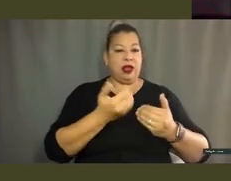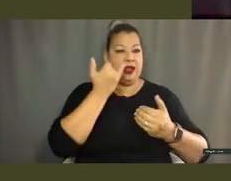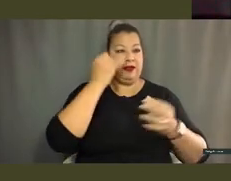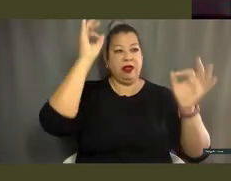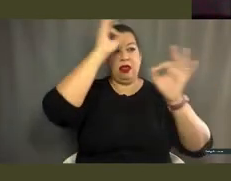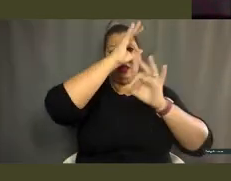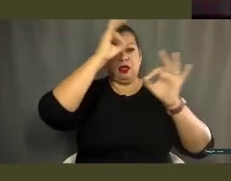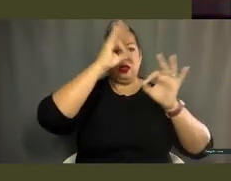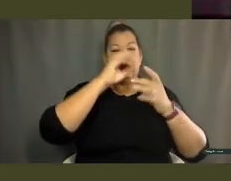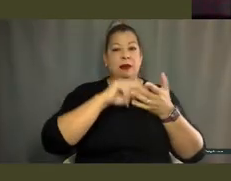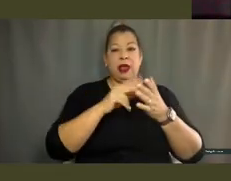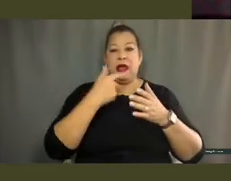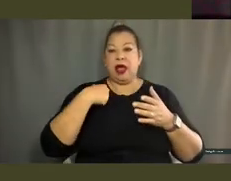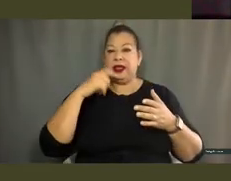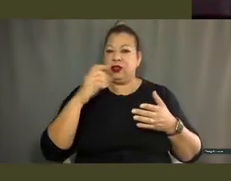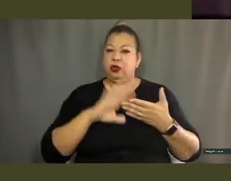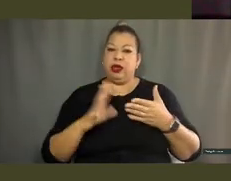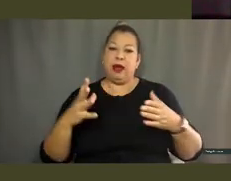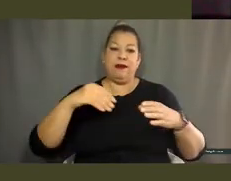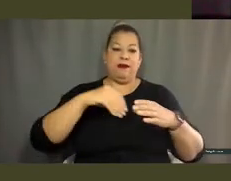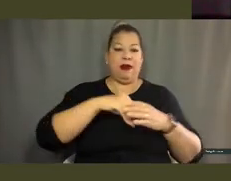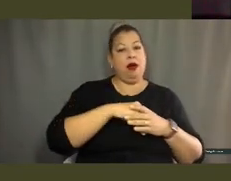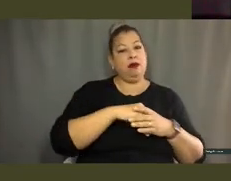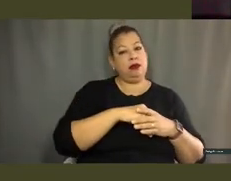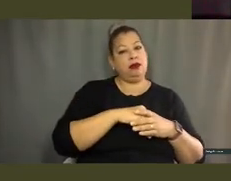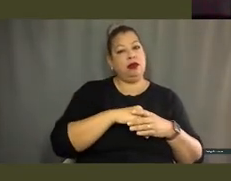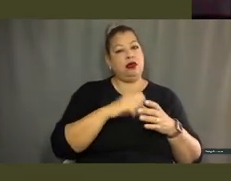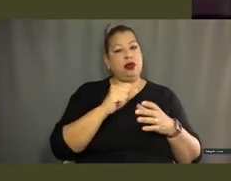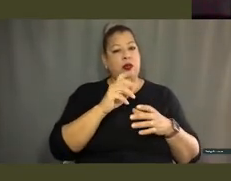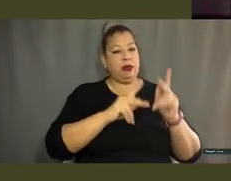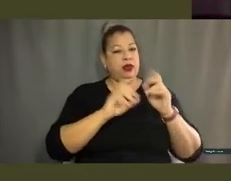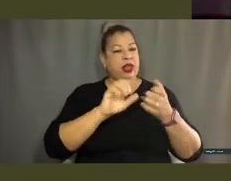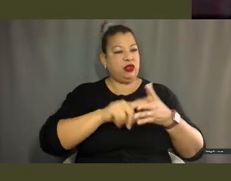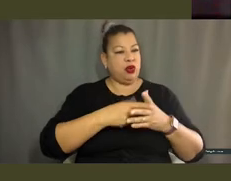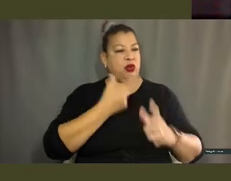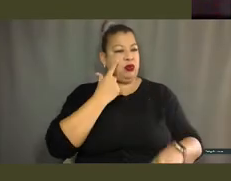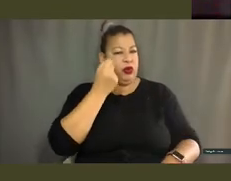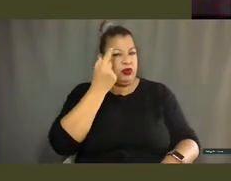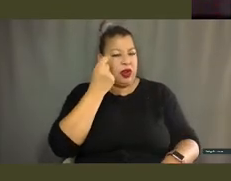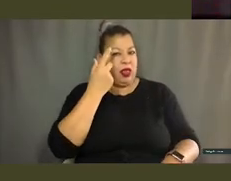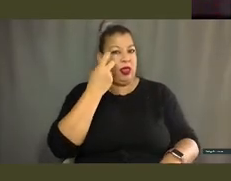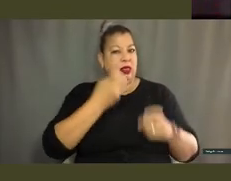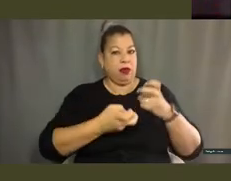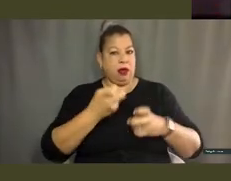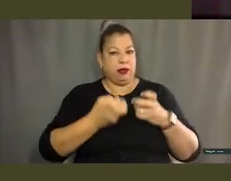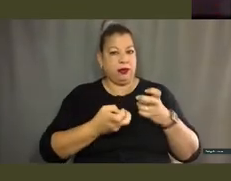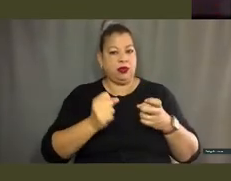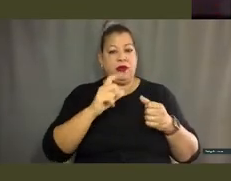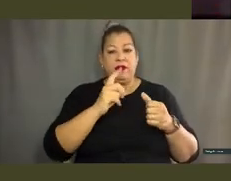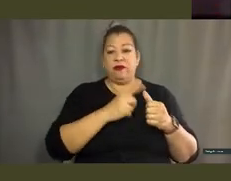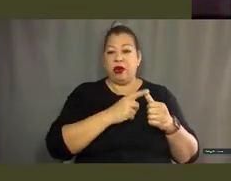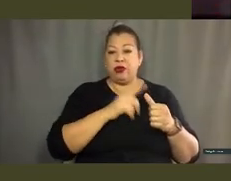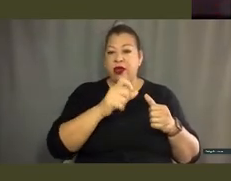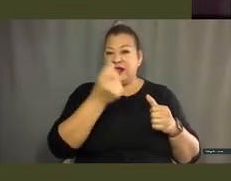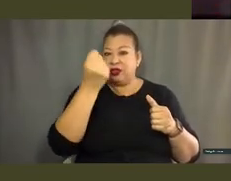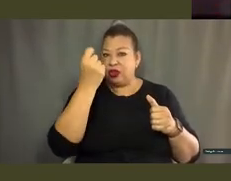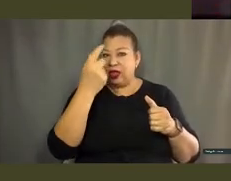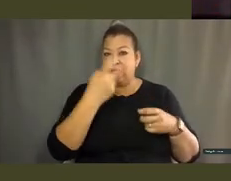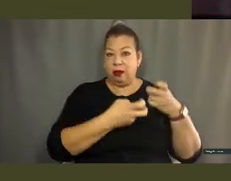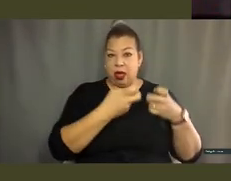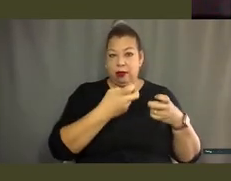in environmental issues to understand. So I have this belief that you must first understand that a problem